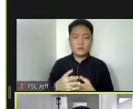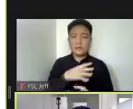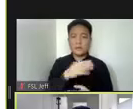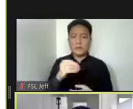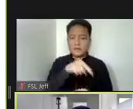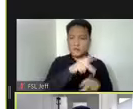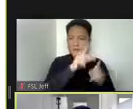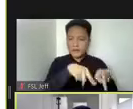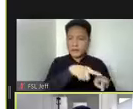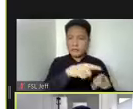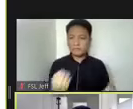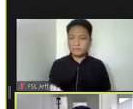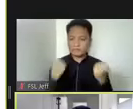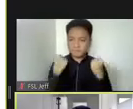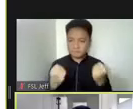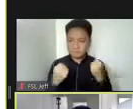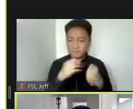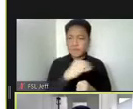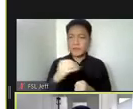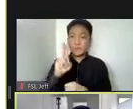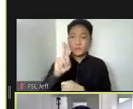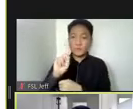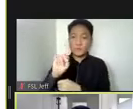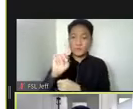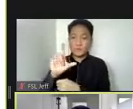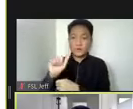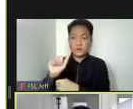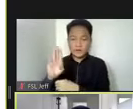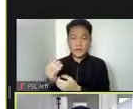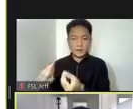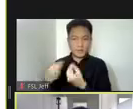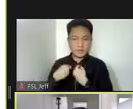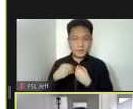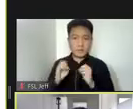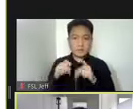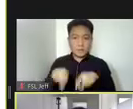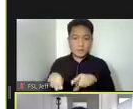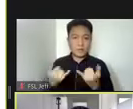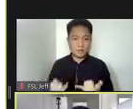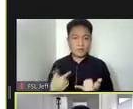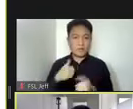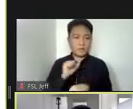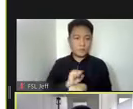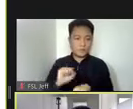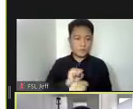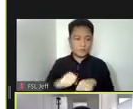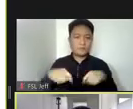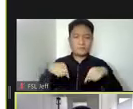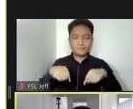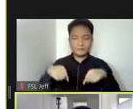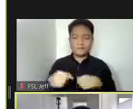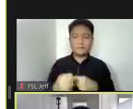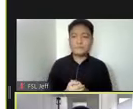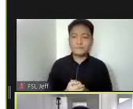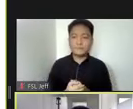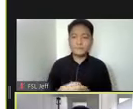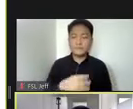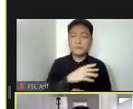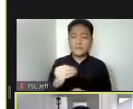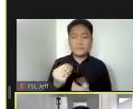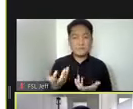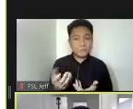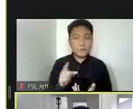now. Who would have thought that the boy who lost his right leg, hopeless, helpless, would become this man